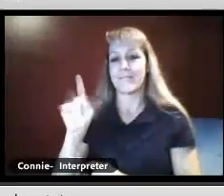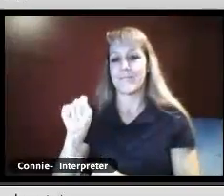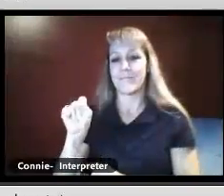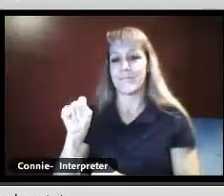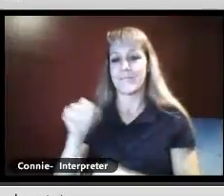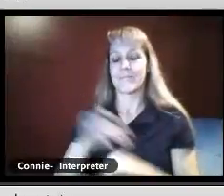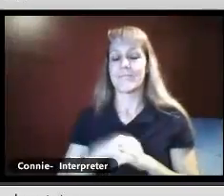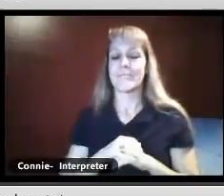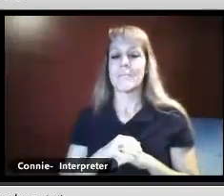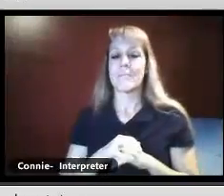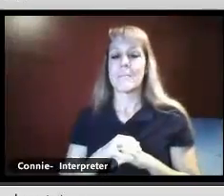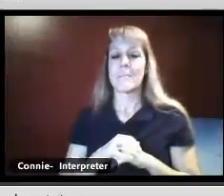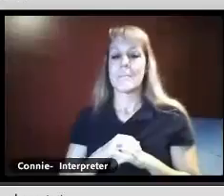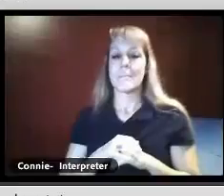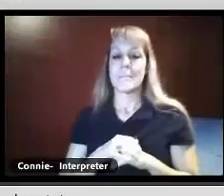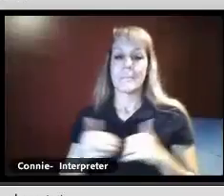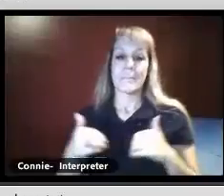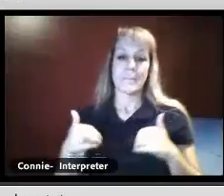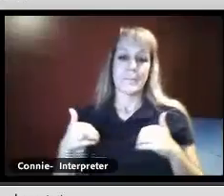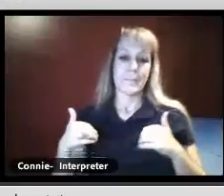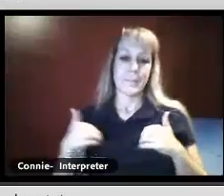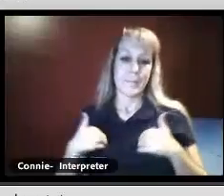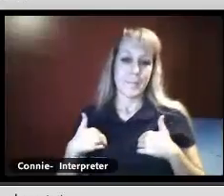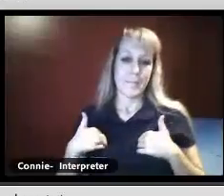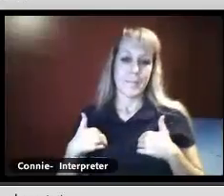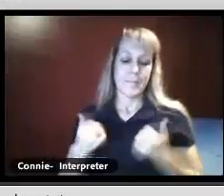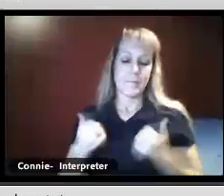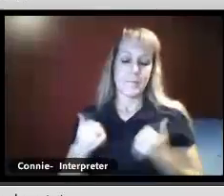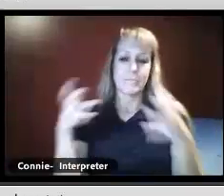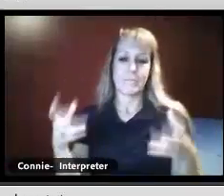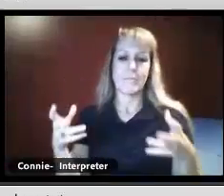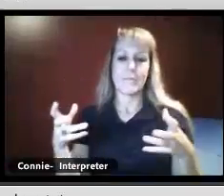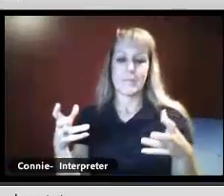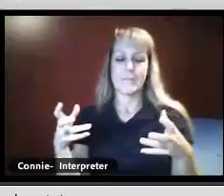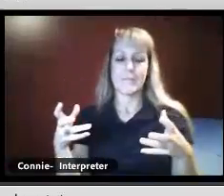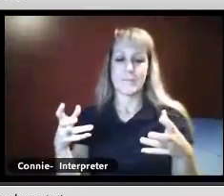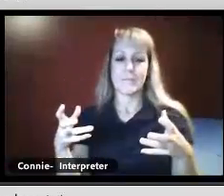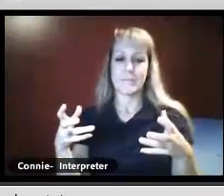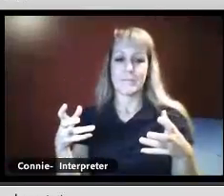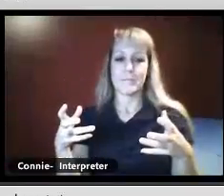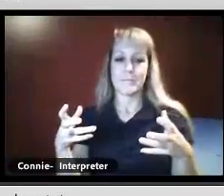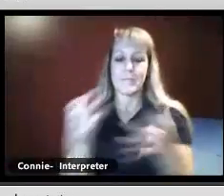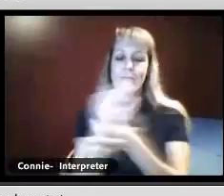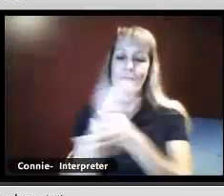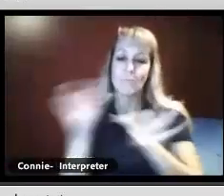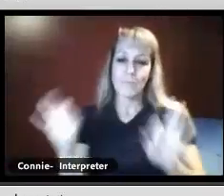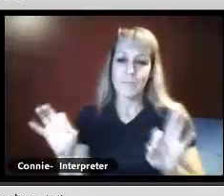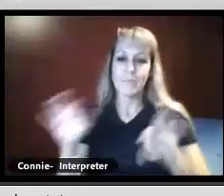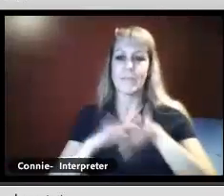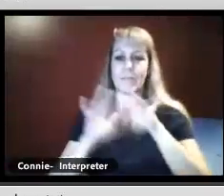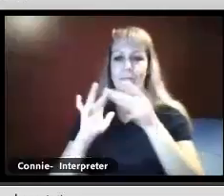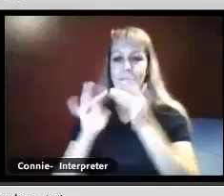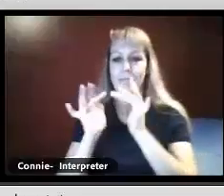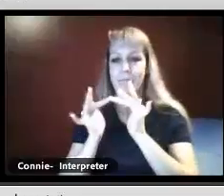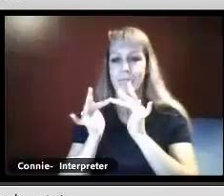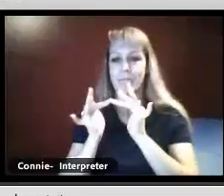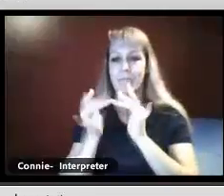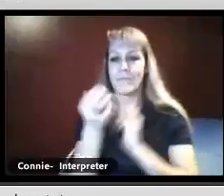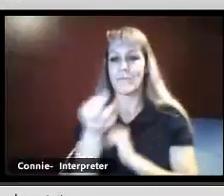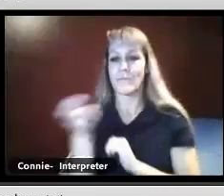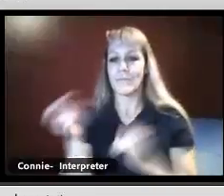It contains an abundant number of free online resources for classroom